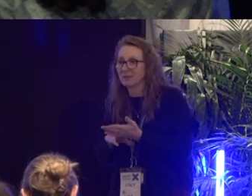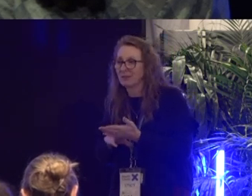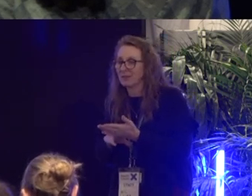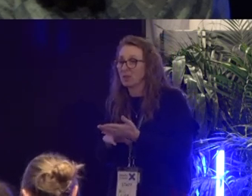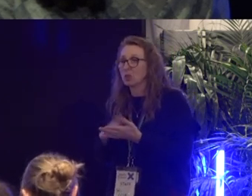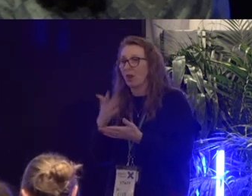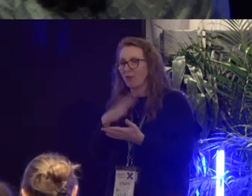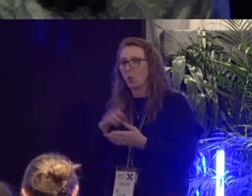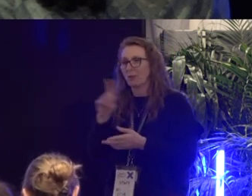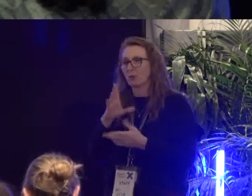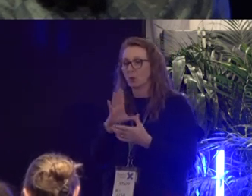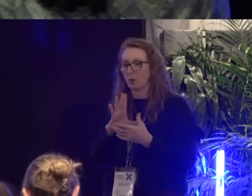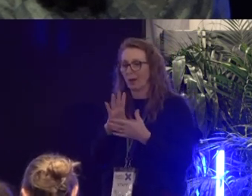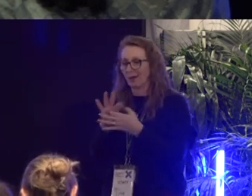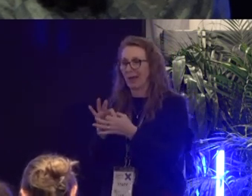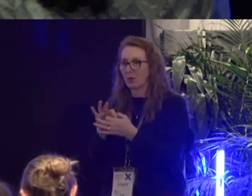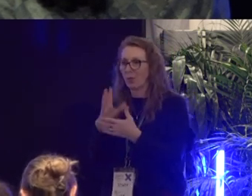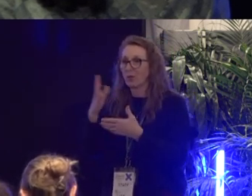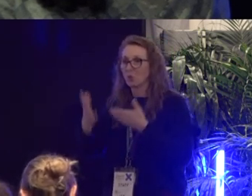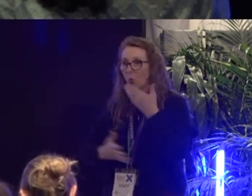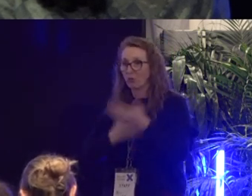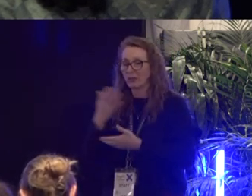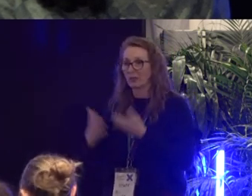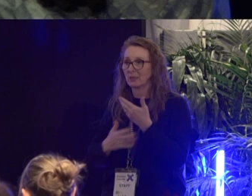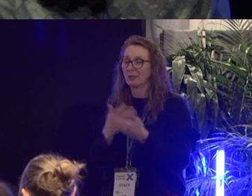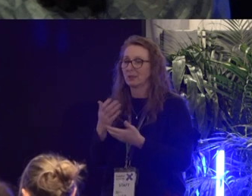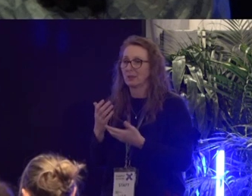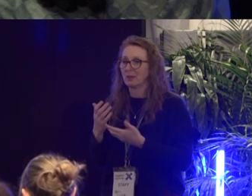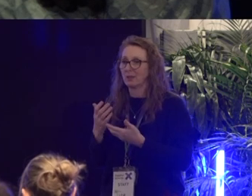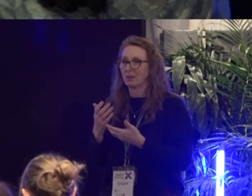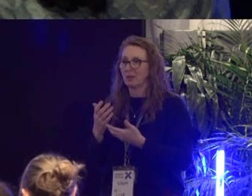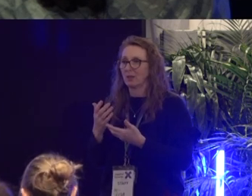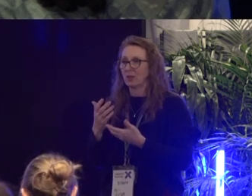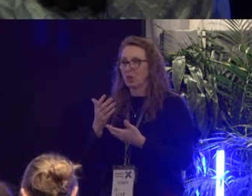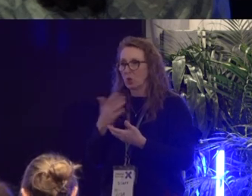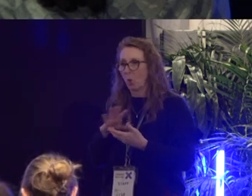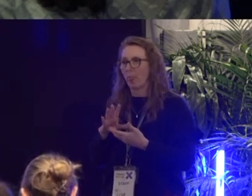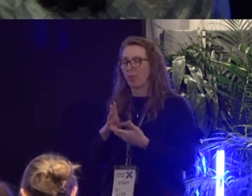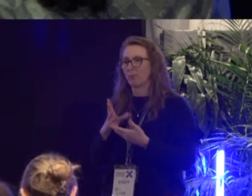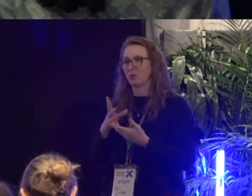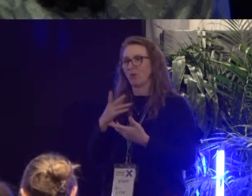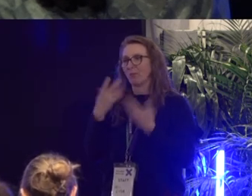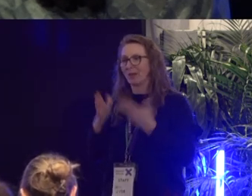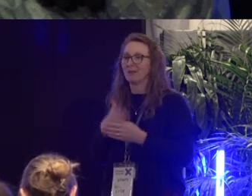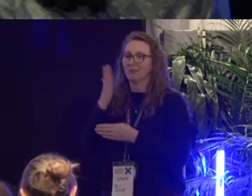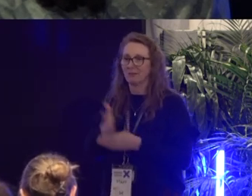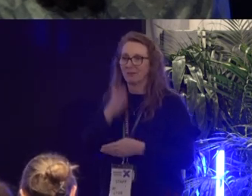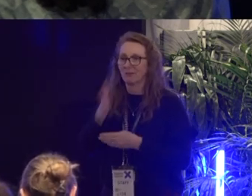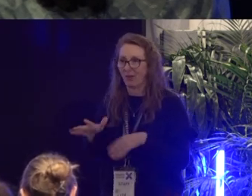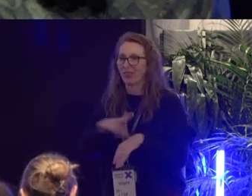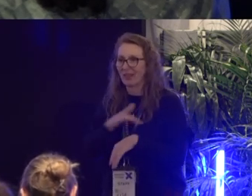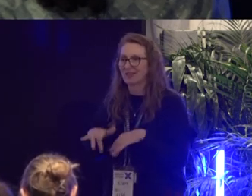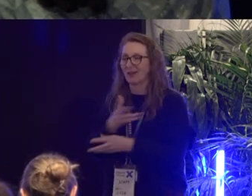want people kind of engaging with the story, you kind of want the novelty to wear off. If you're delivering